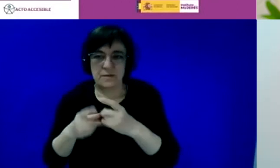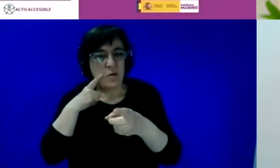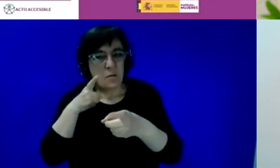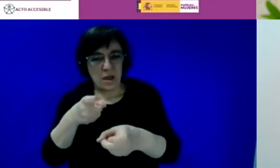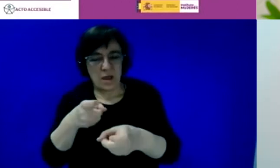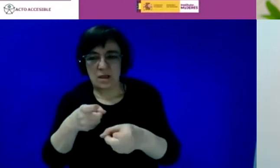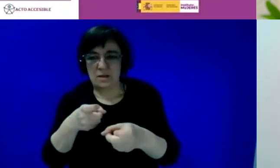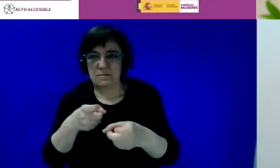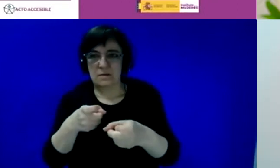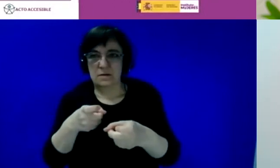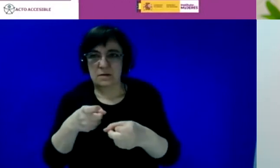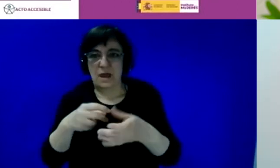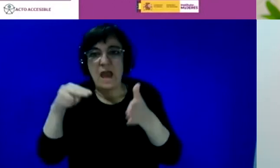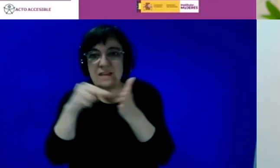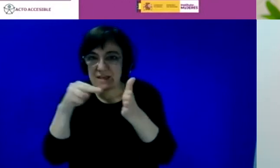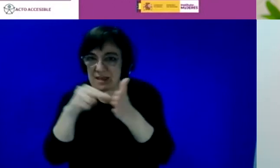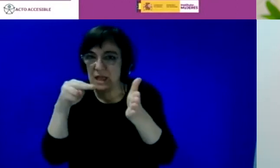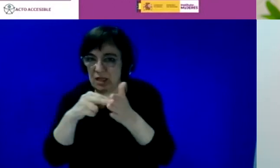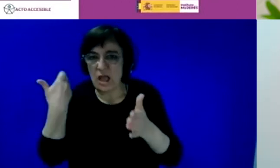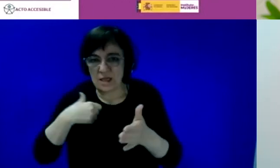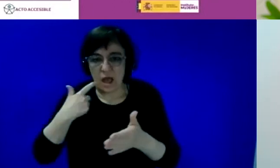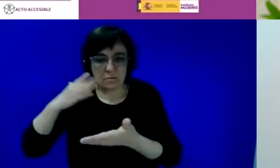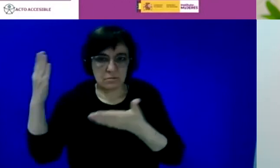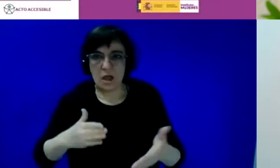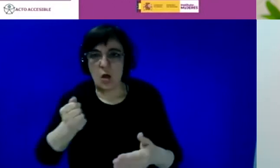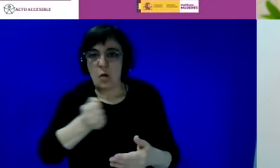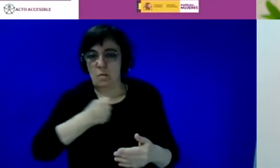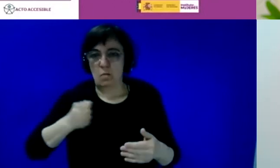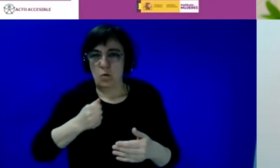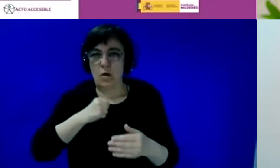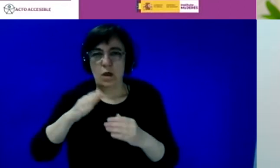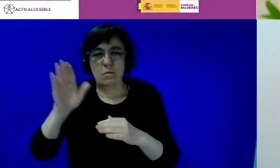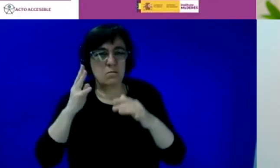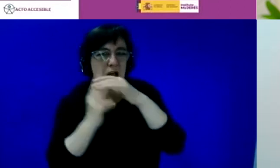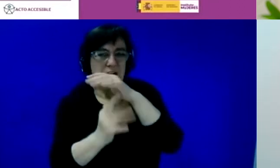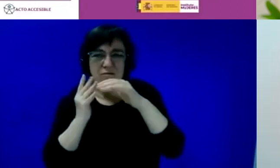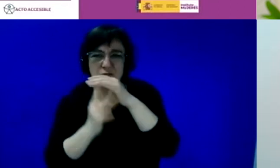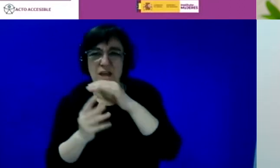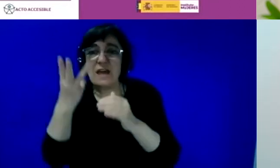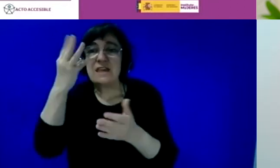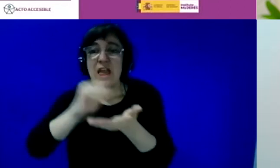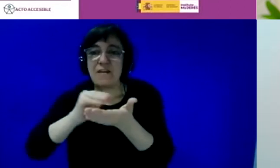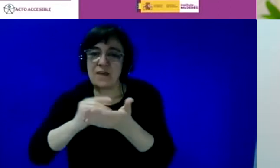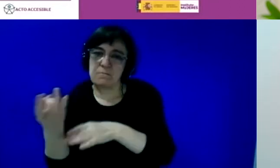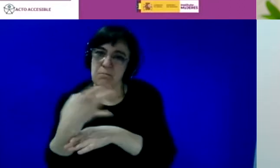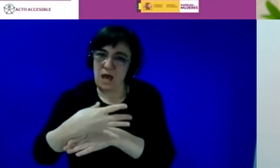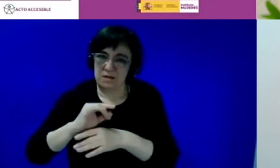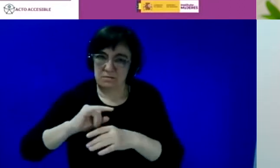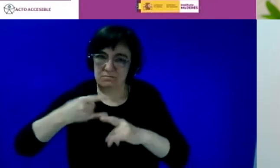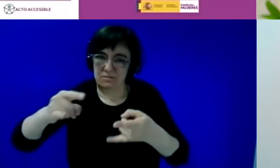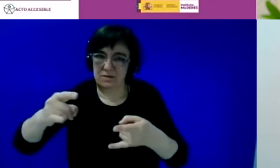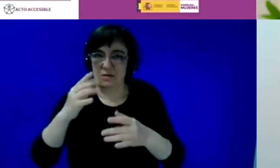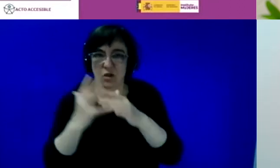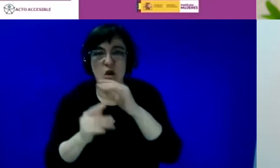3 weeks, had more refugees coming than 3 times more refugees coming than the whole crisis